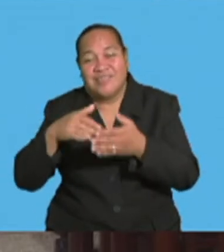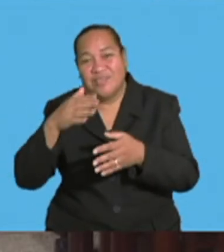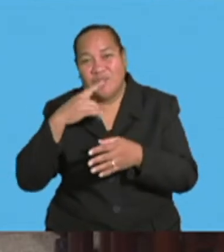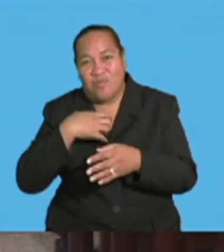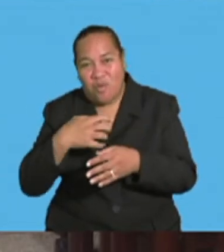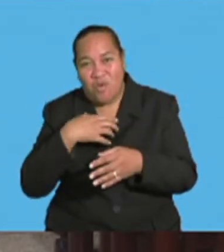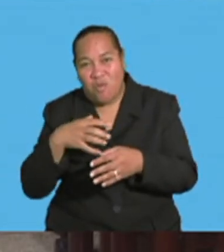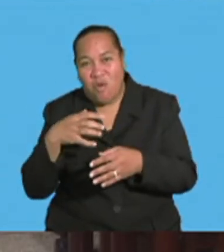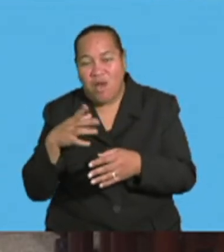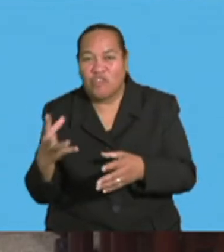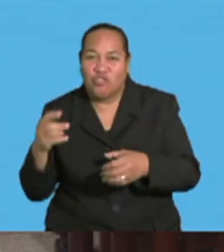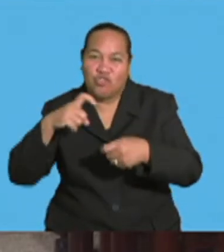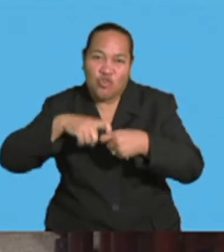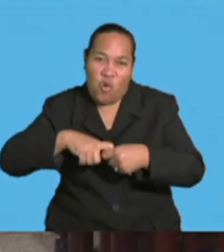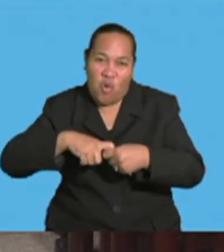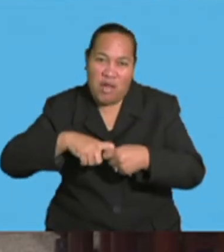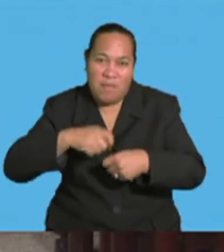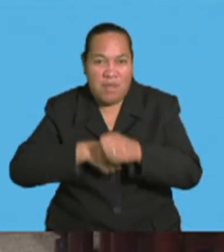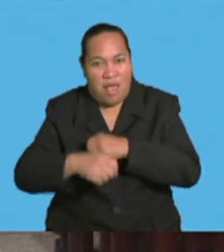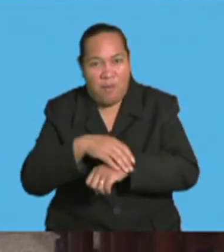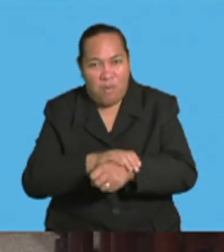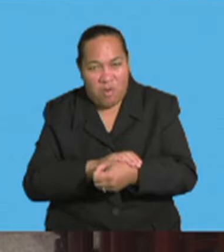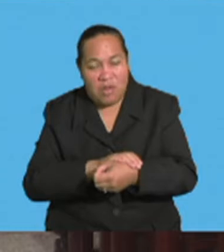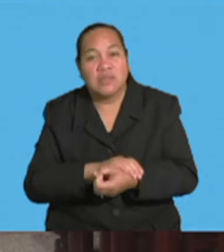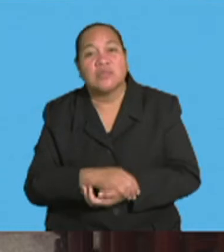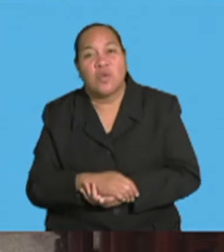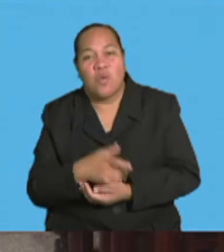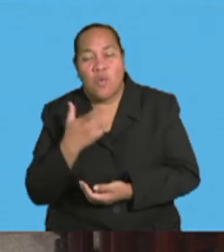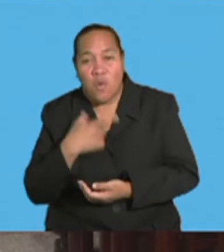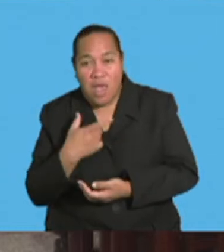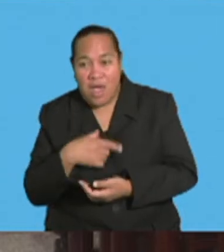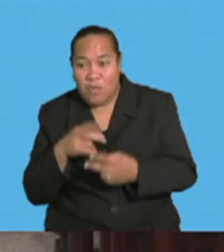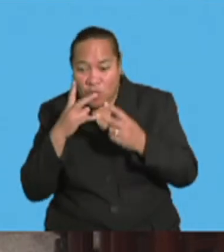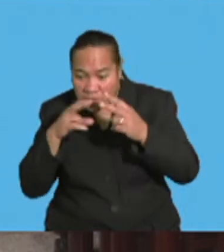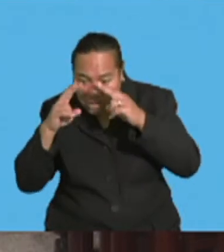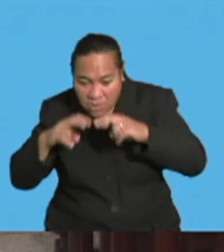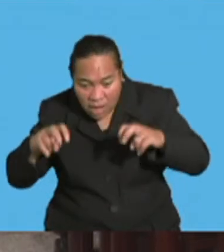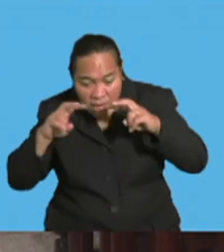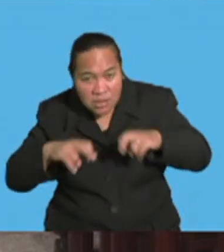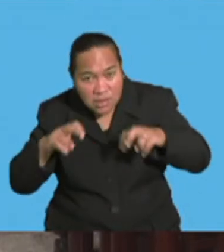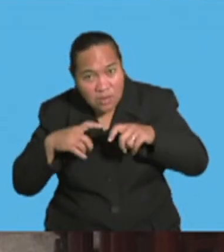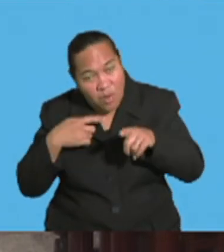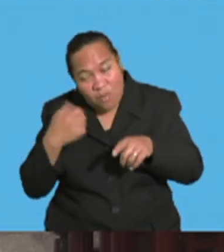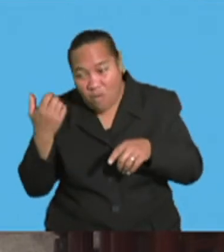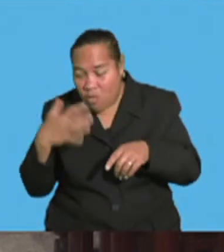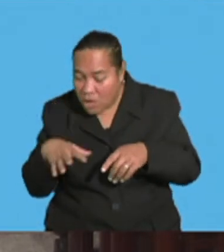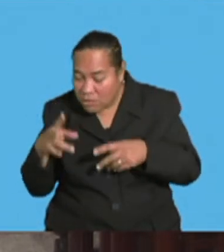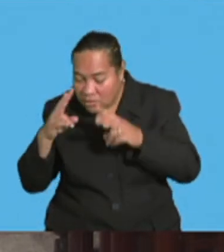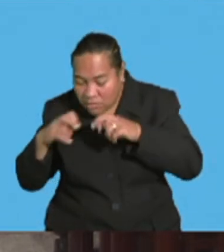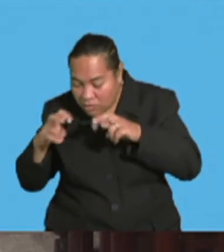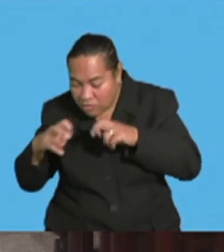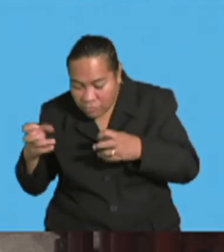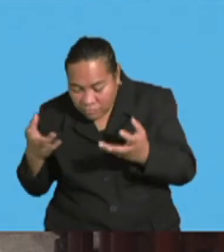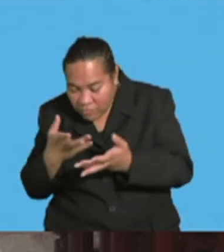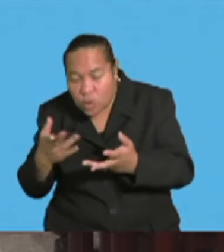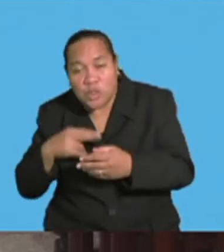4,341. So that, based on the studies that have already been undertaken, we